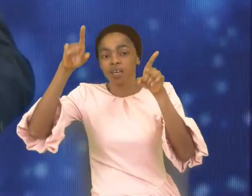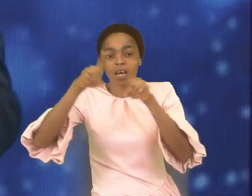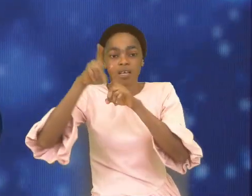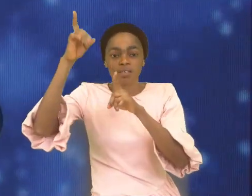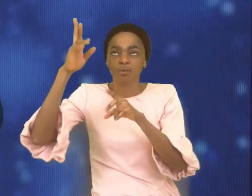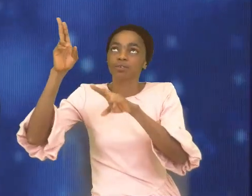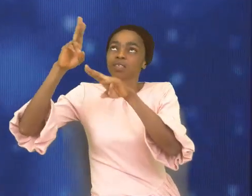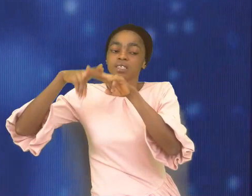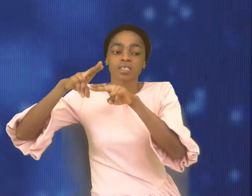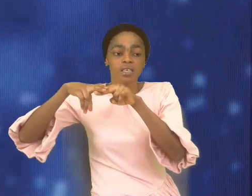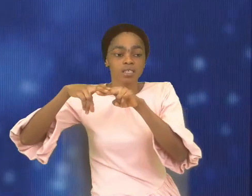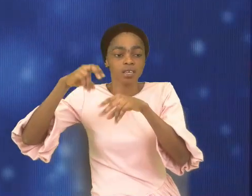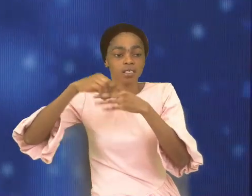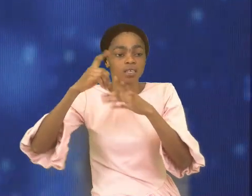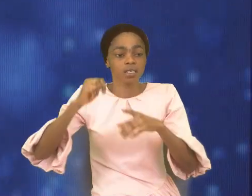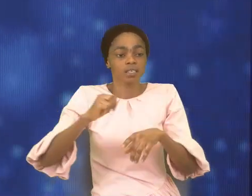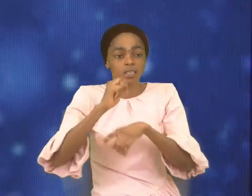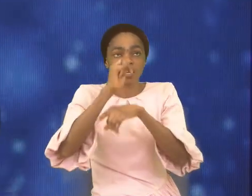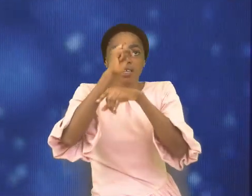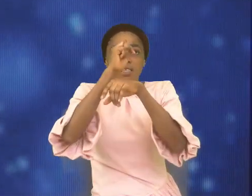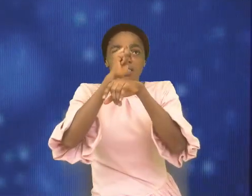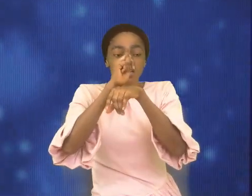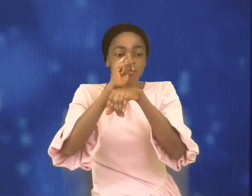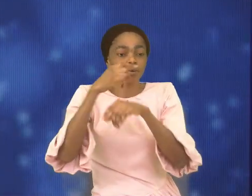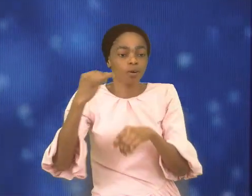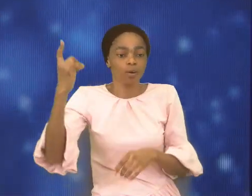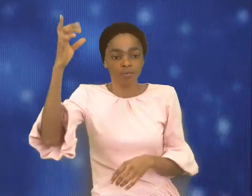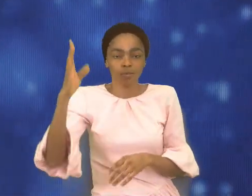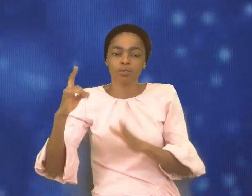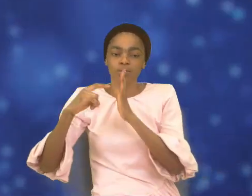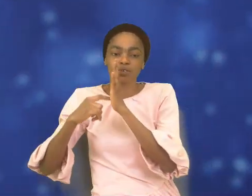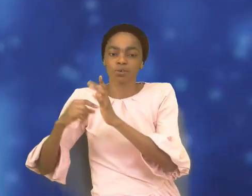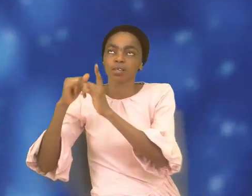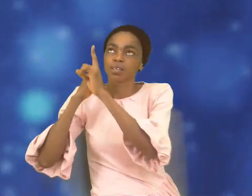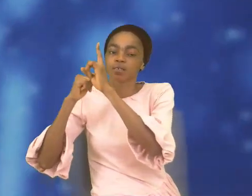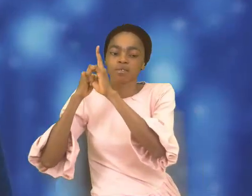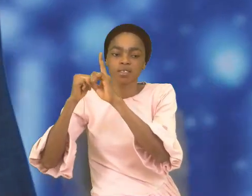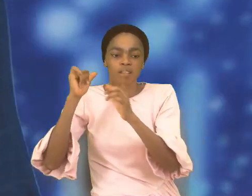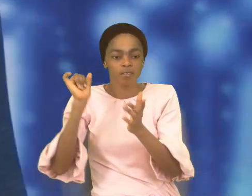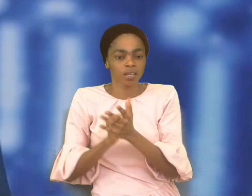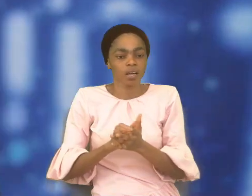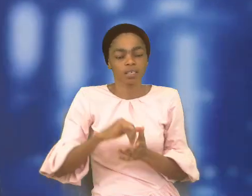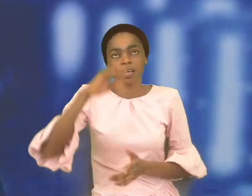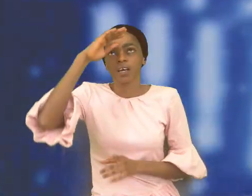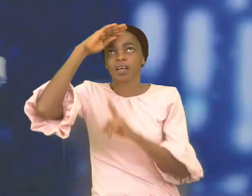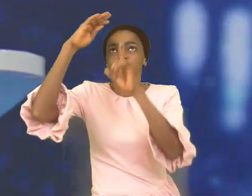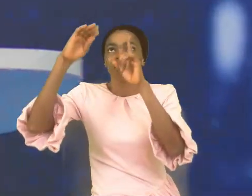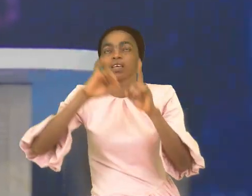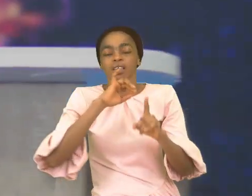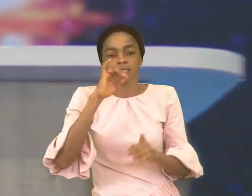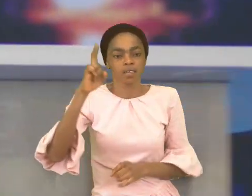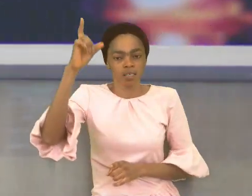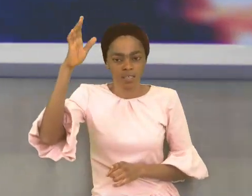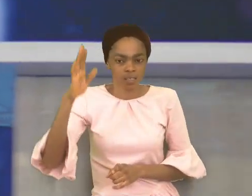showing himself that he is God. Was that only